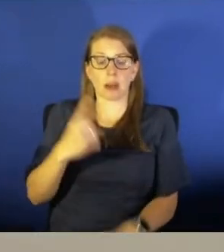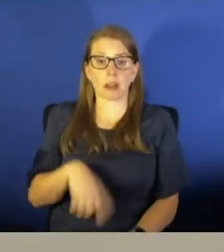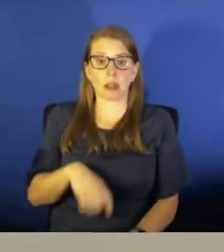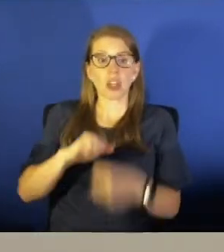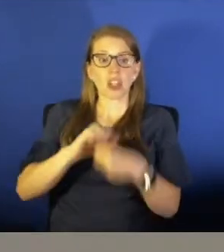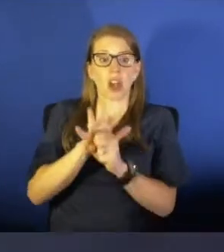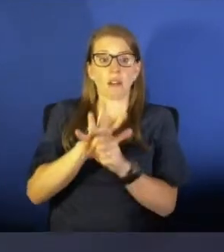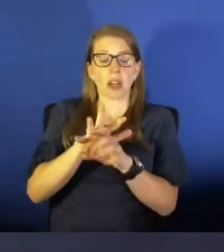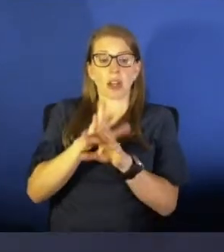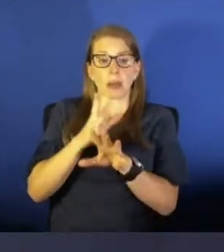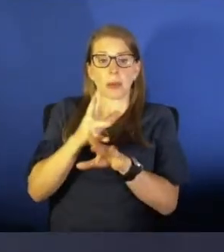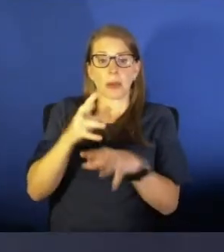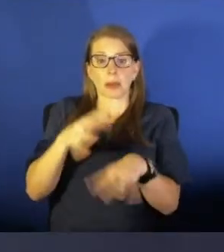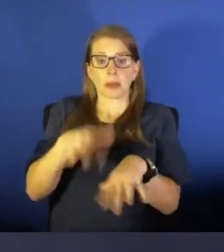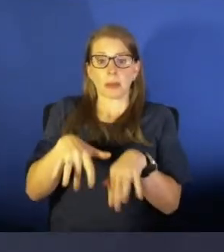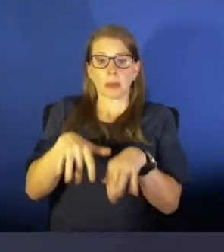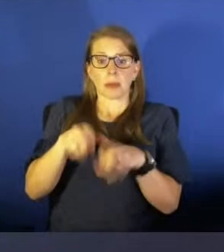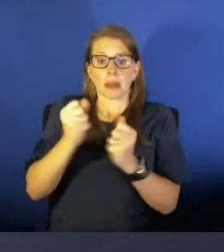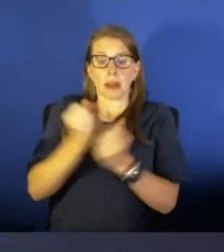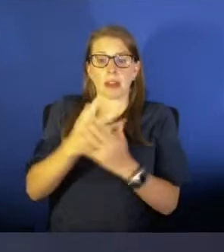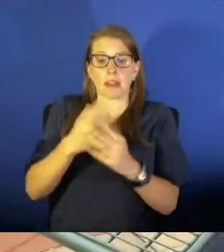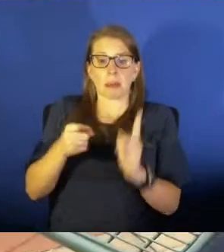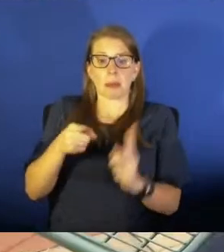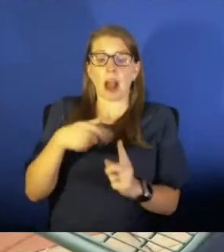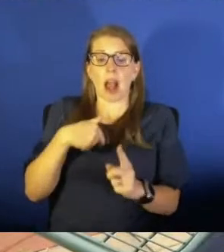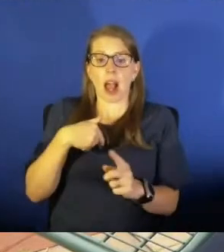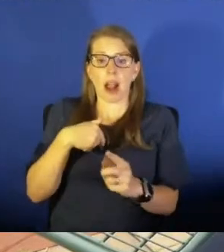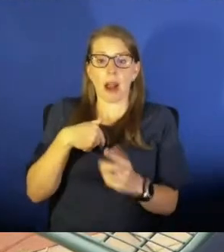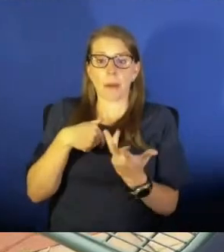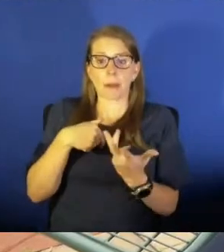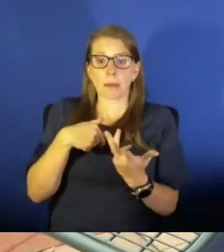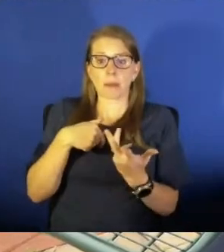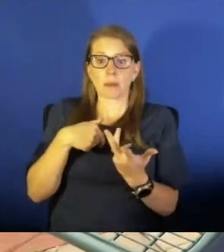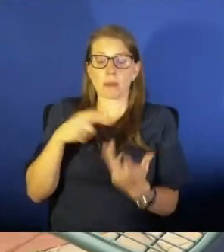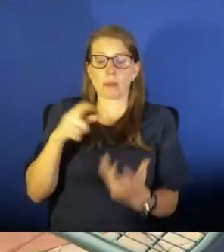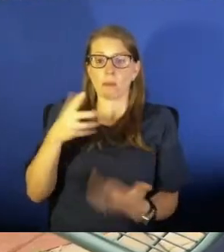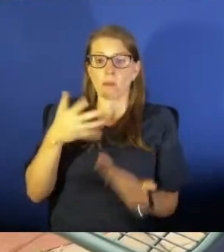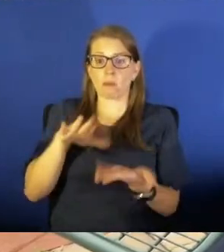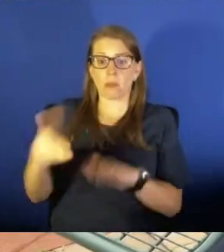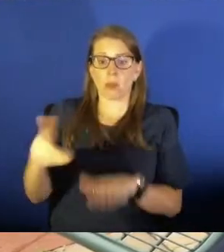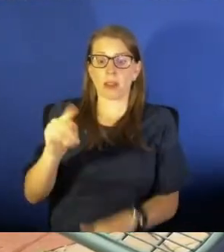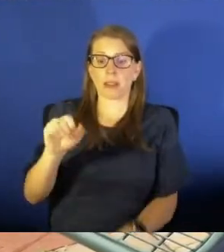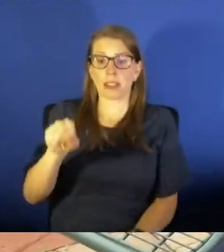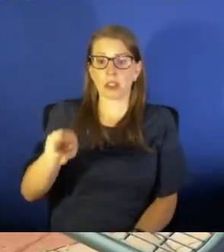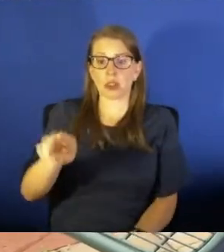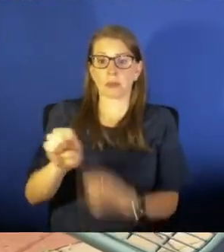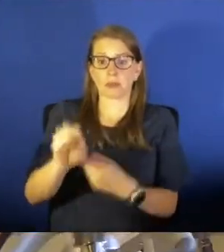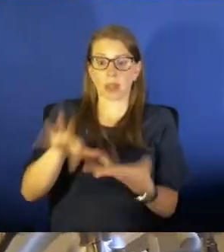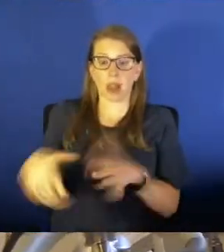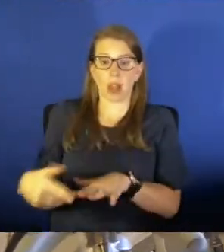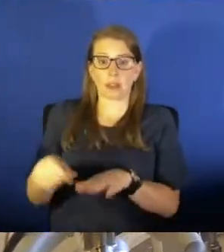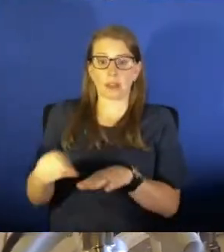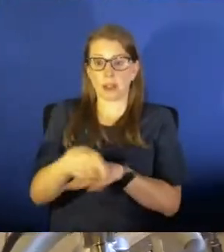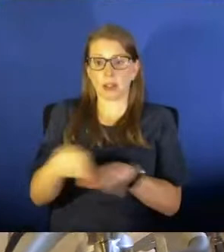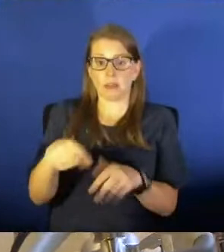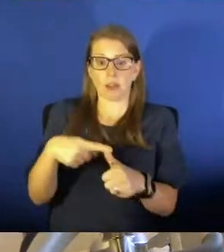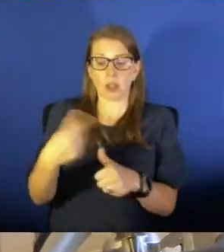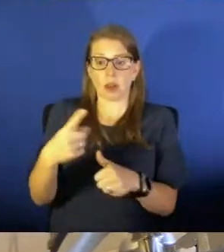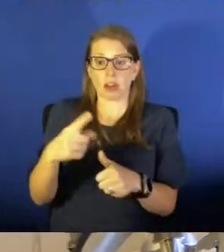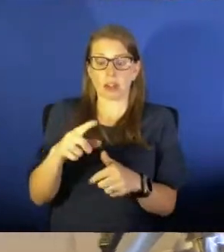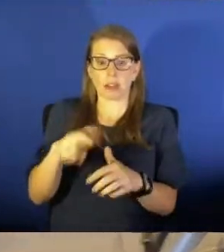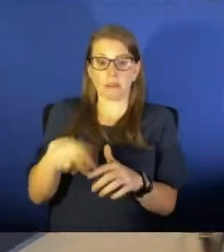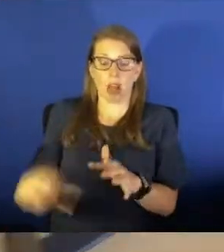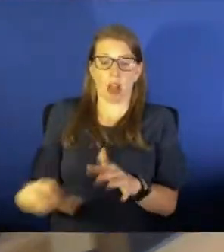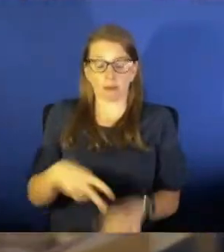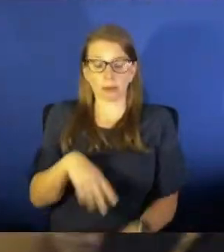from her. Well, I lost my finger. These were all dead tissue, and then this one just fell off. Leticia spent 2